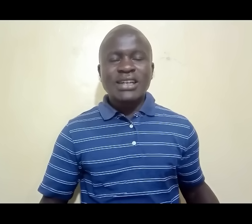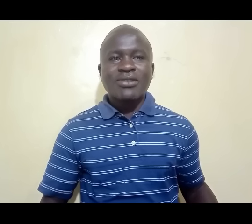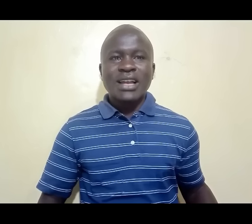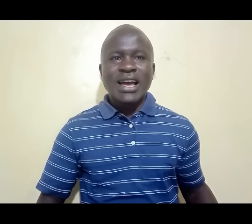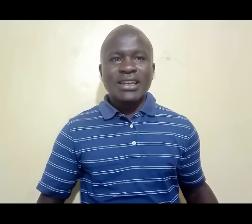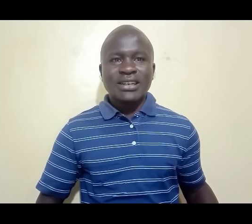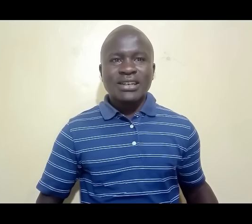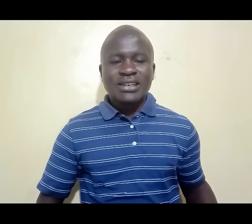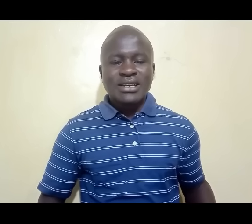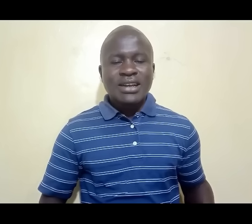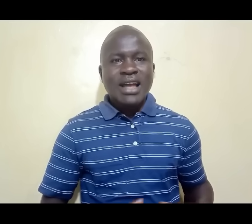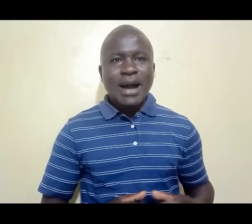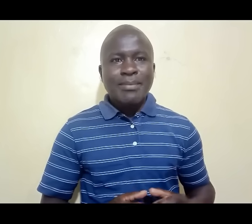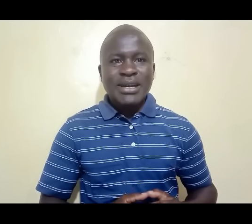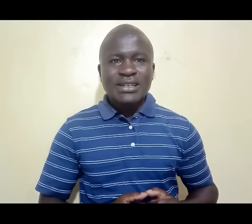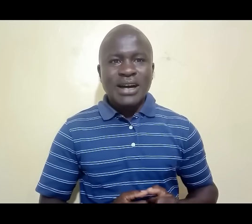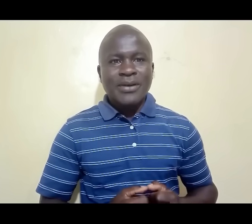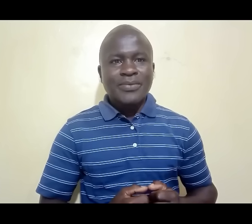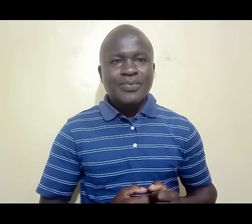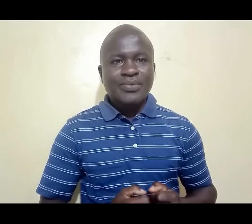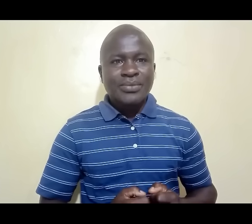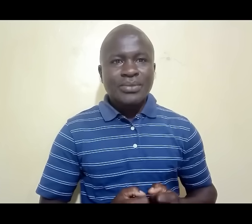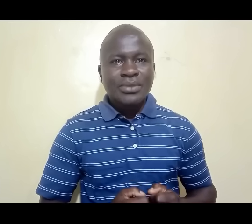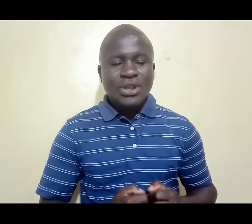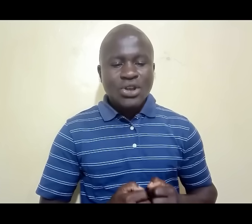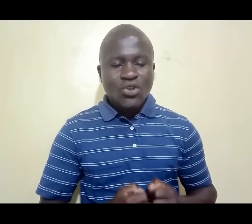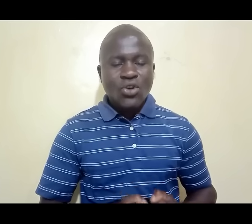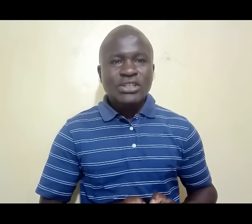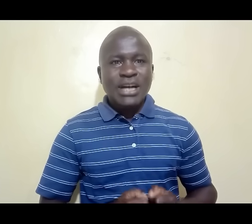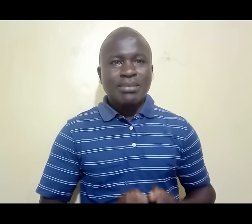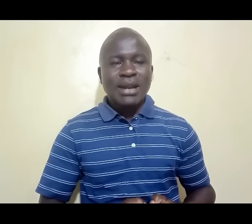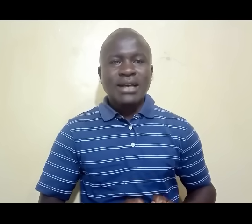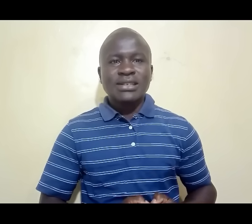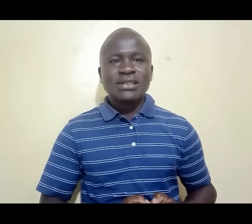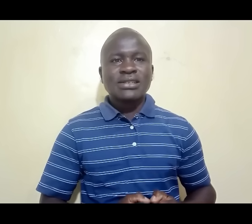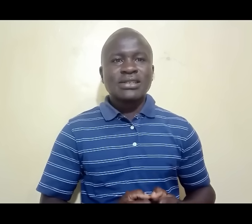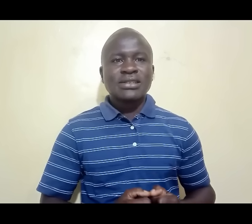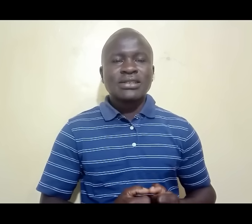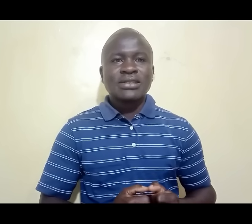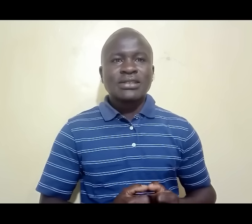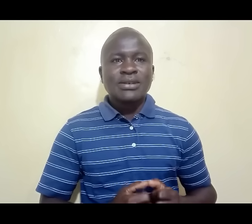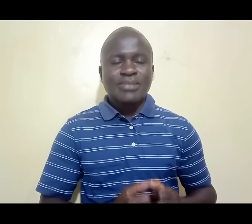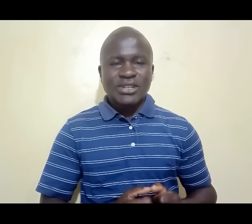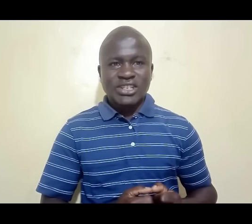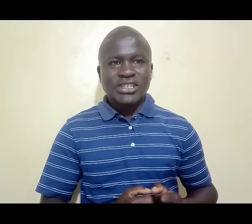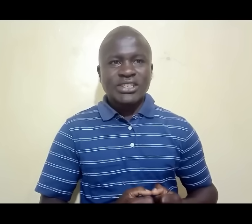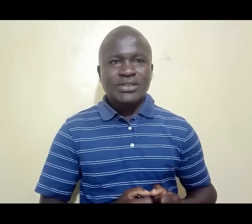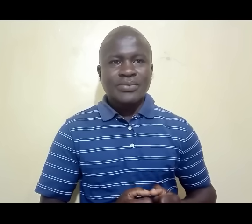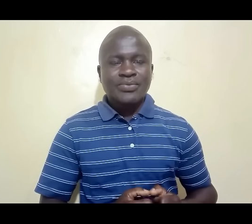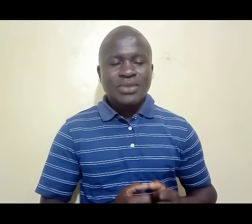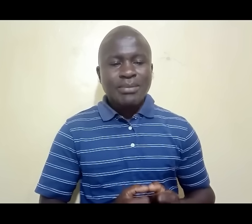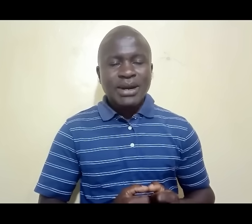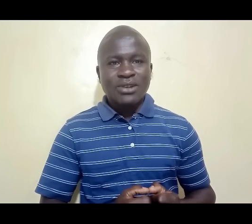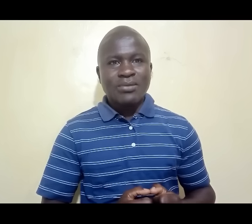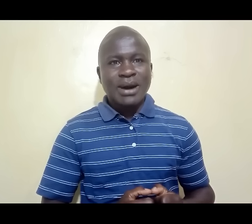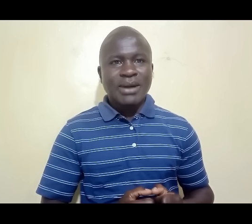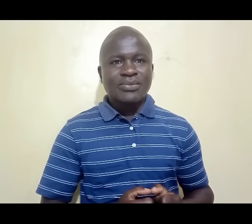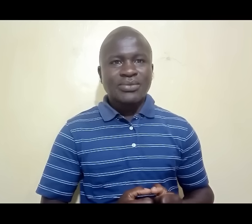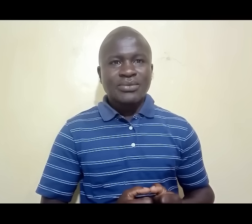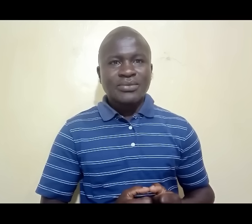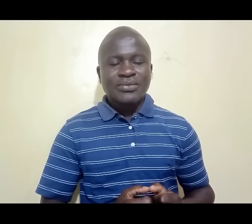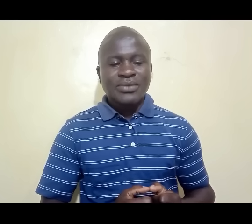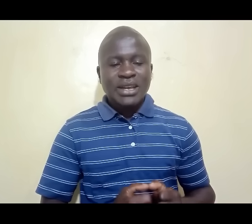years down the line, America got a black president, Barack